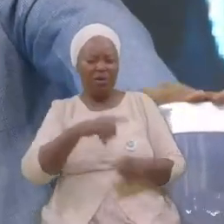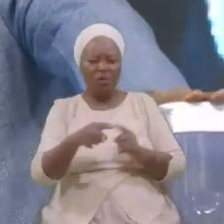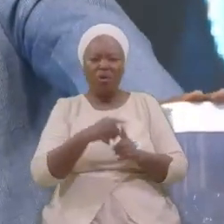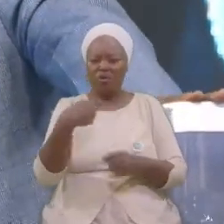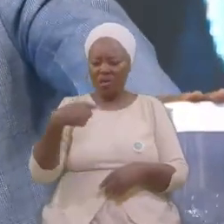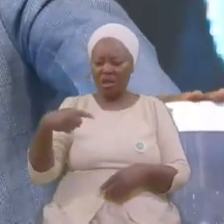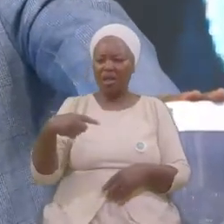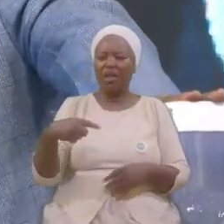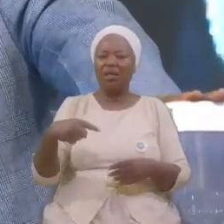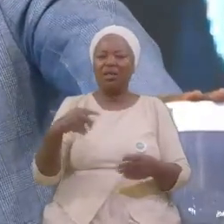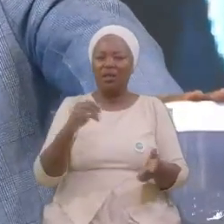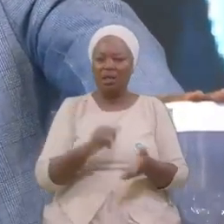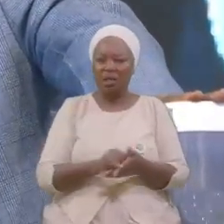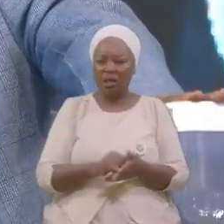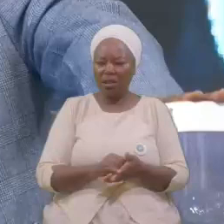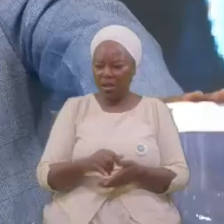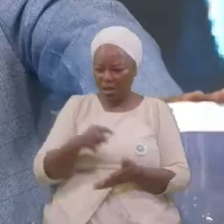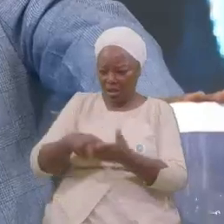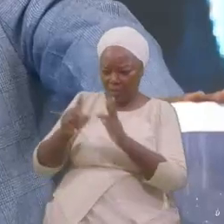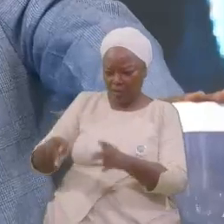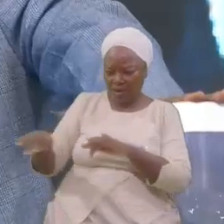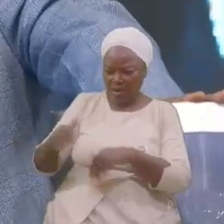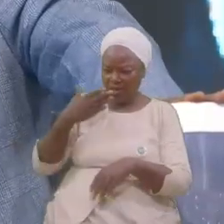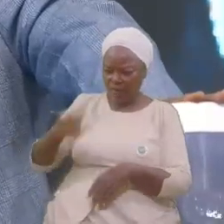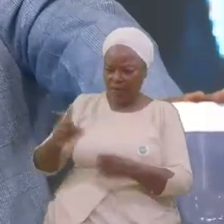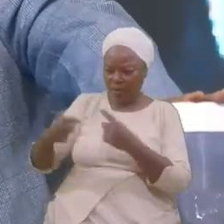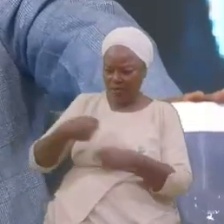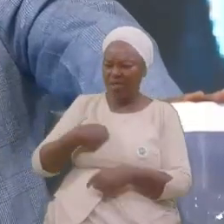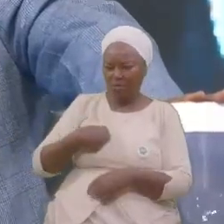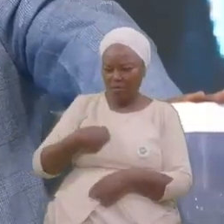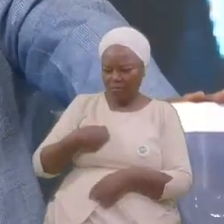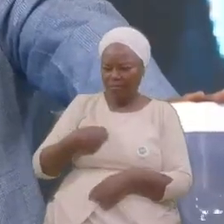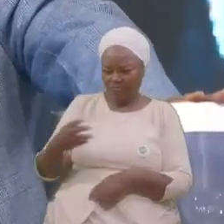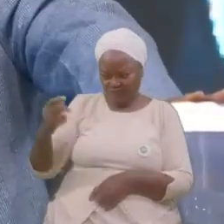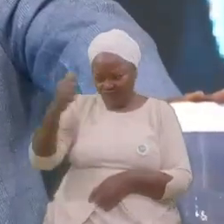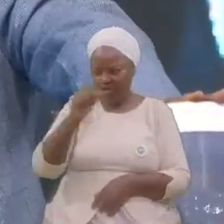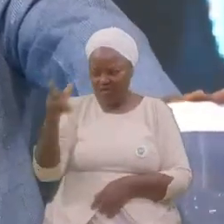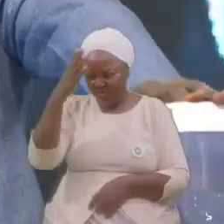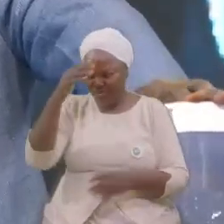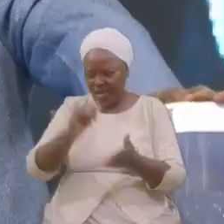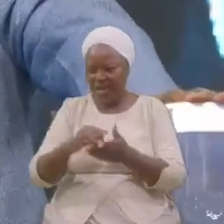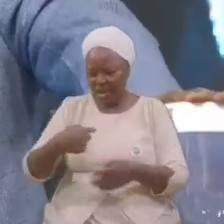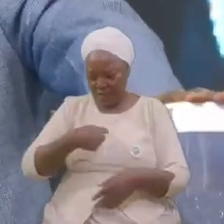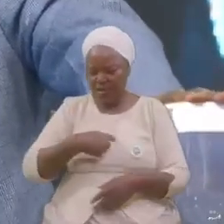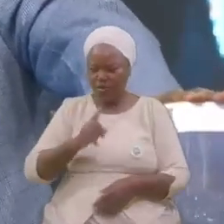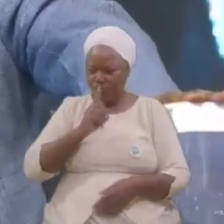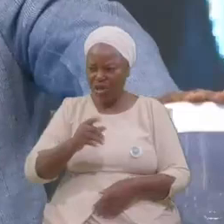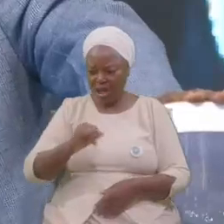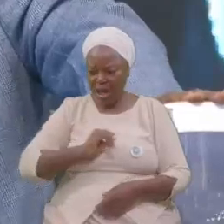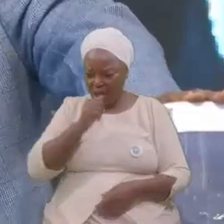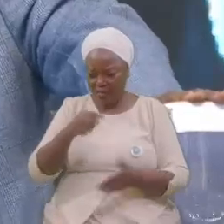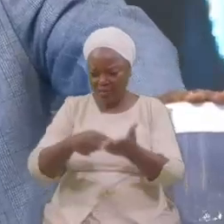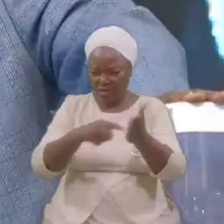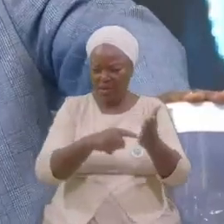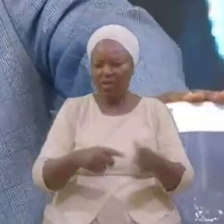he did evil to me, he will know I am the son of the soil. He doesn't